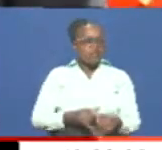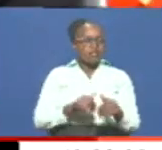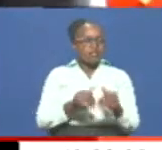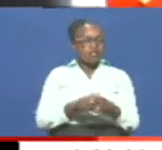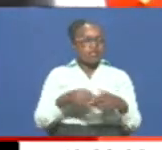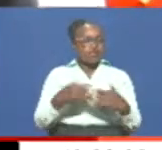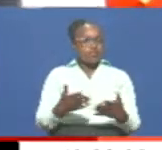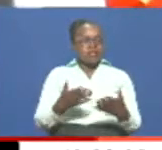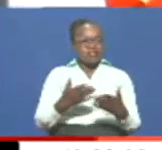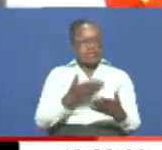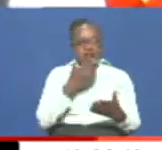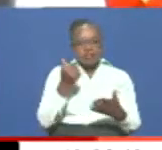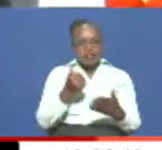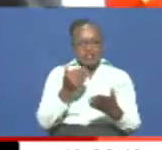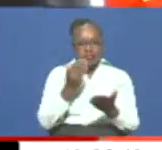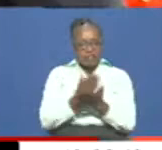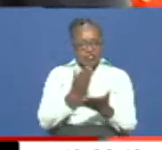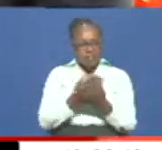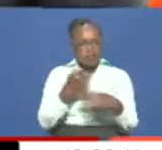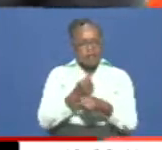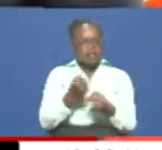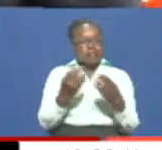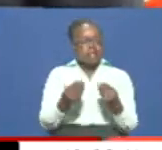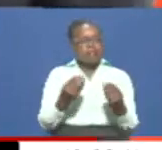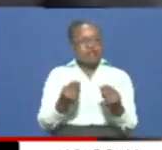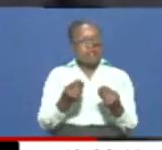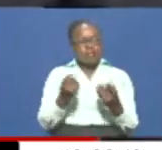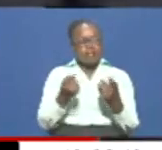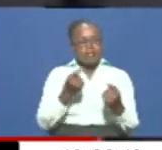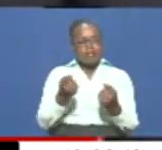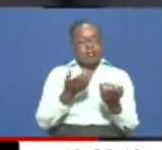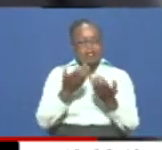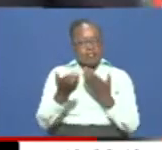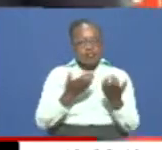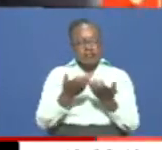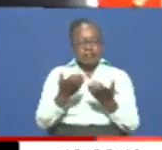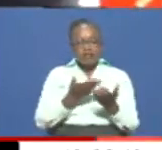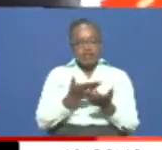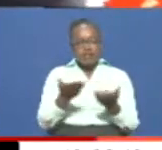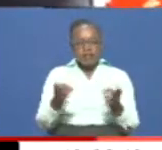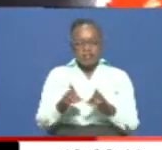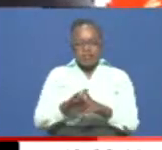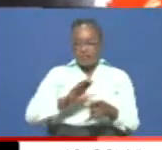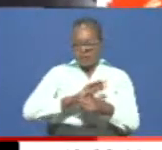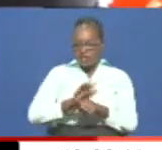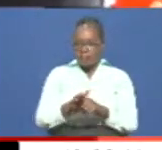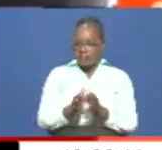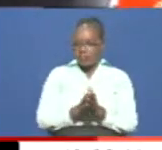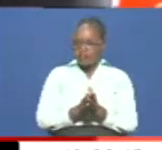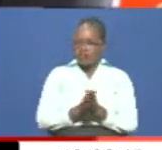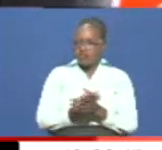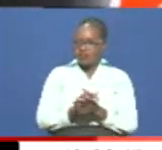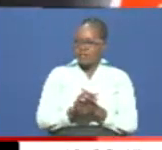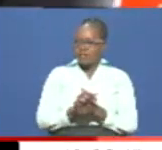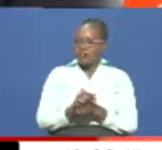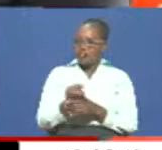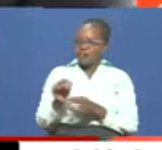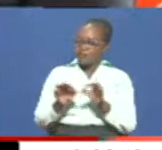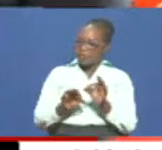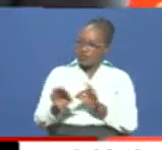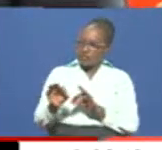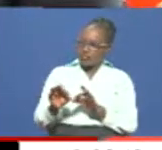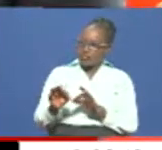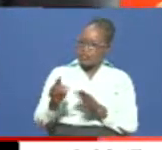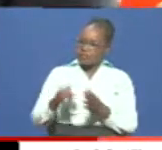can we really make it easier for small businesses to get this kind of capital? I think, first of all, you have to redefine what a venture